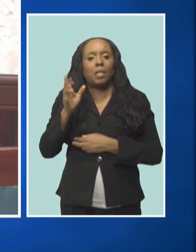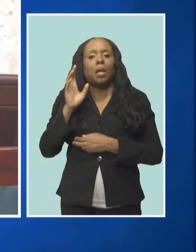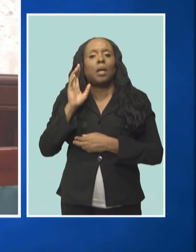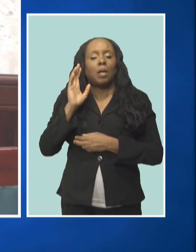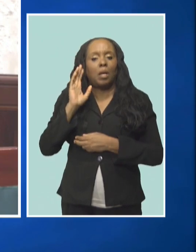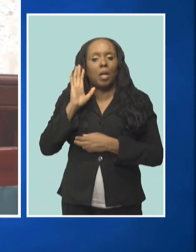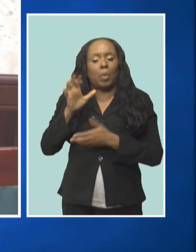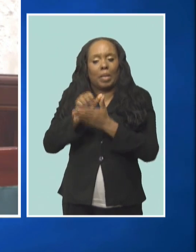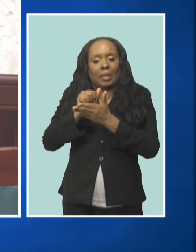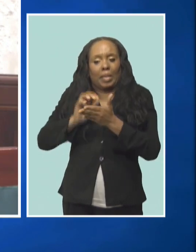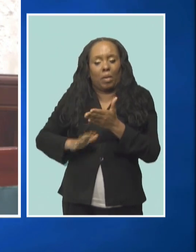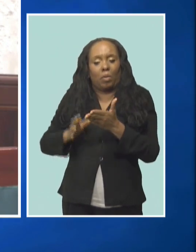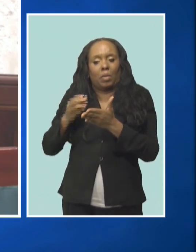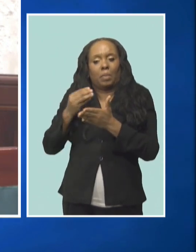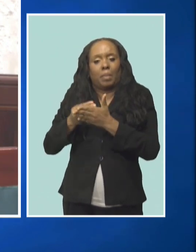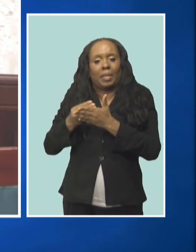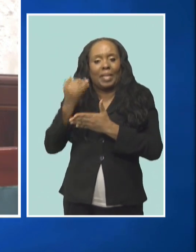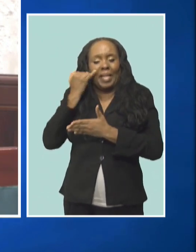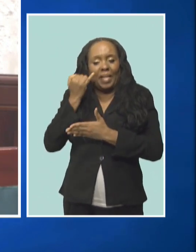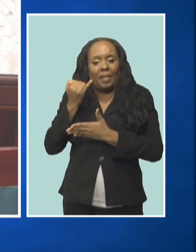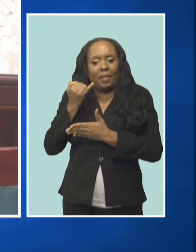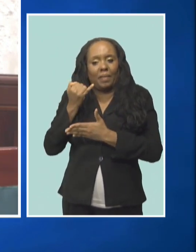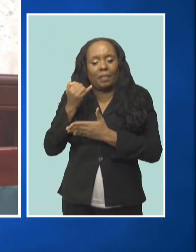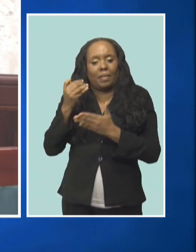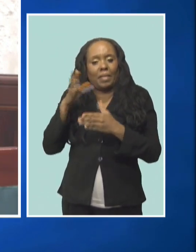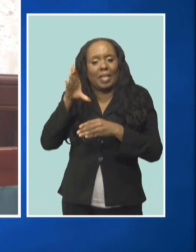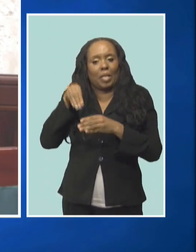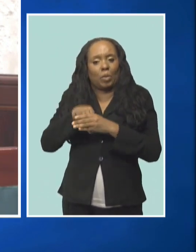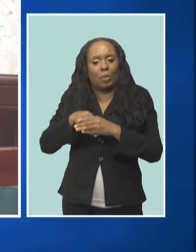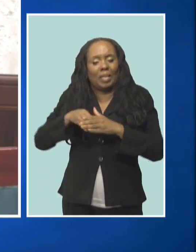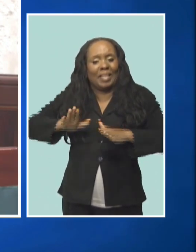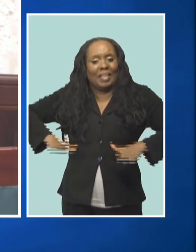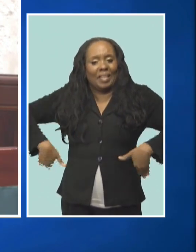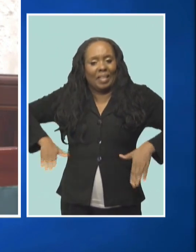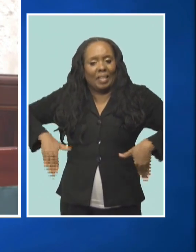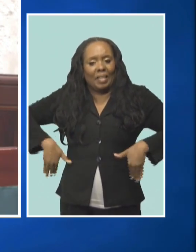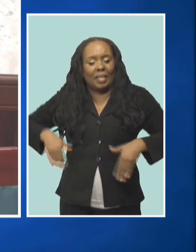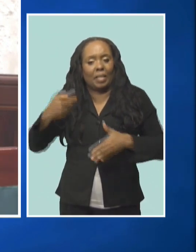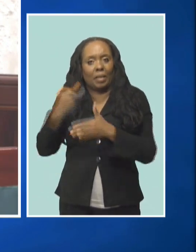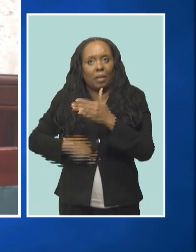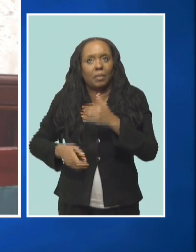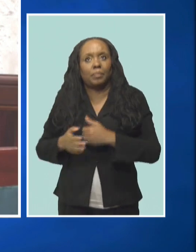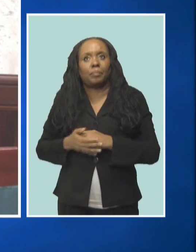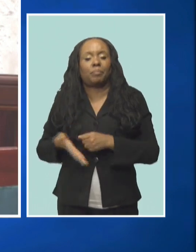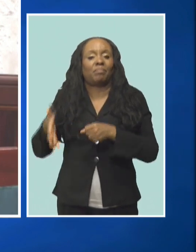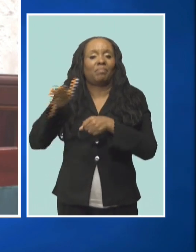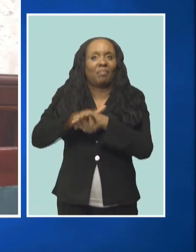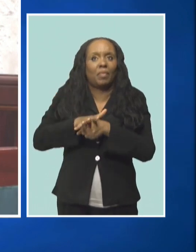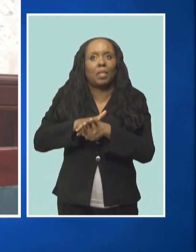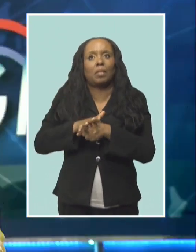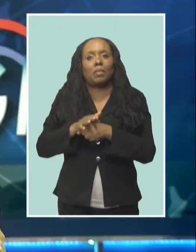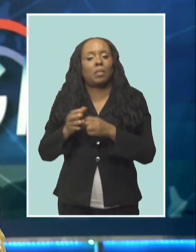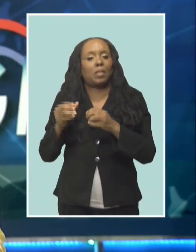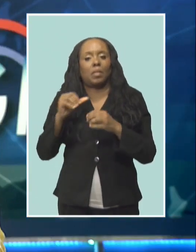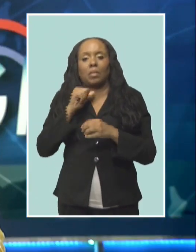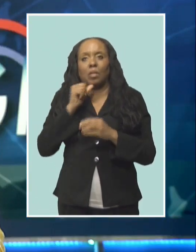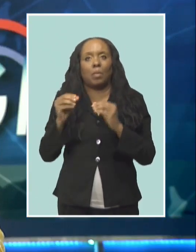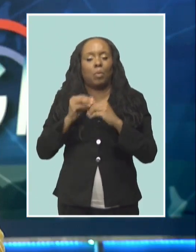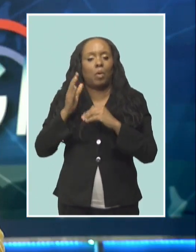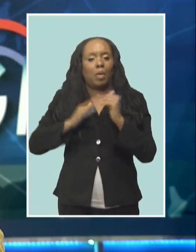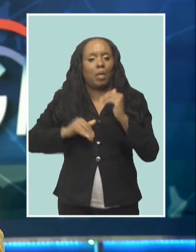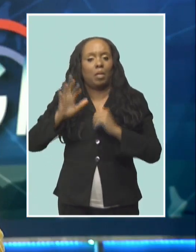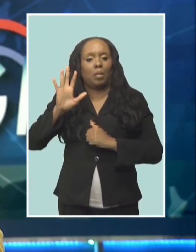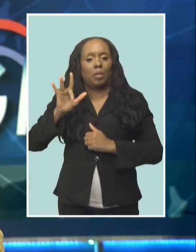run much smoother. We will also, sir, cap the total interest and penalties to no more than 25%.